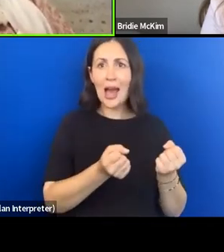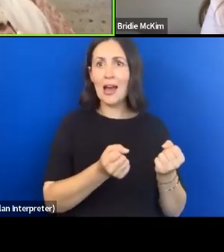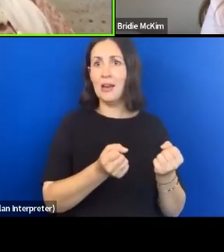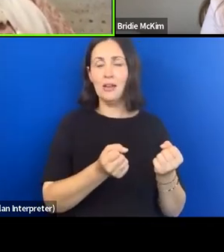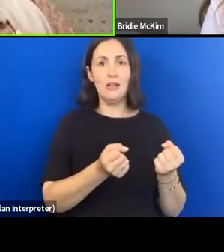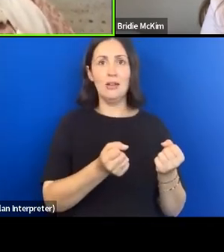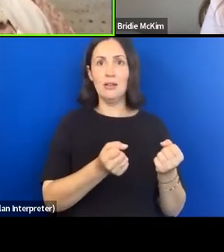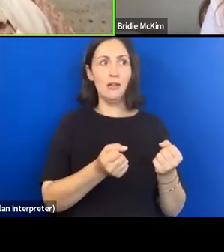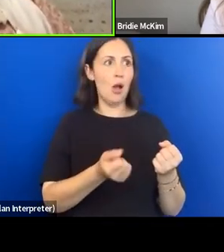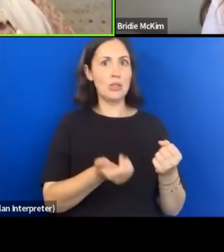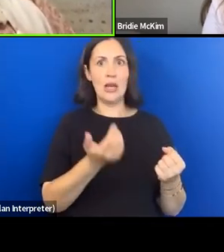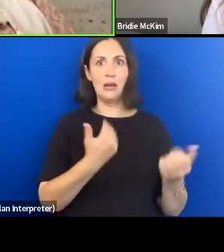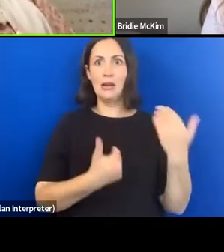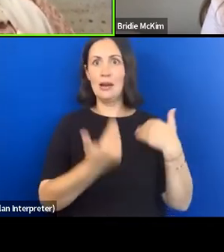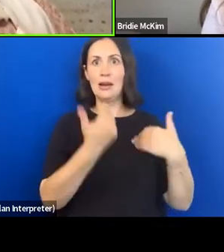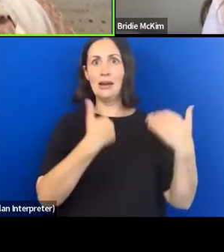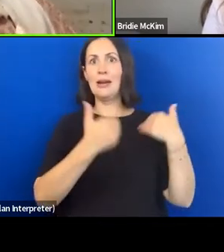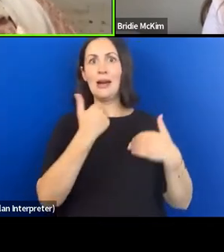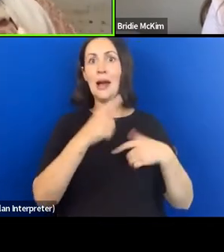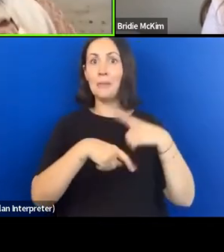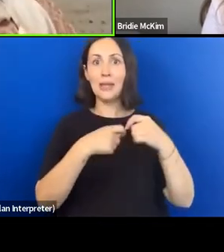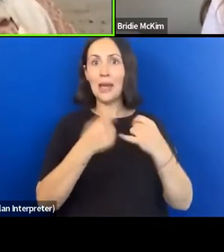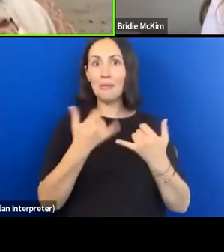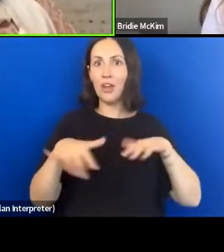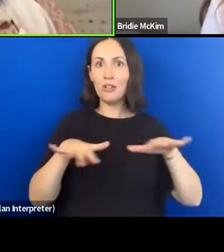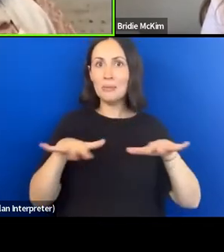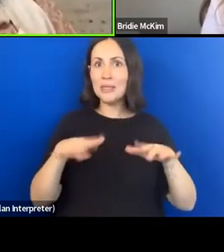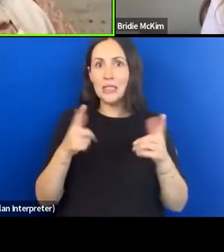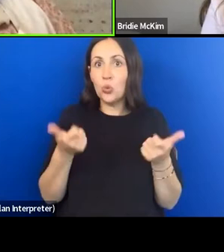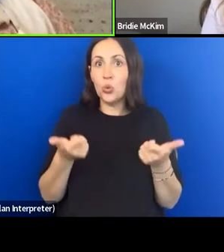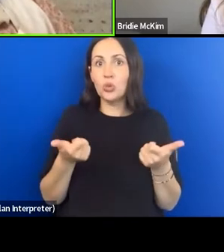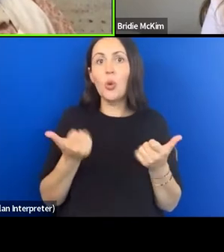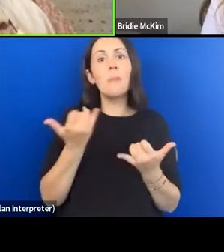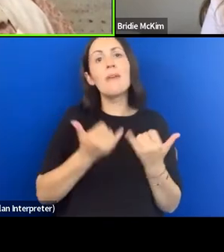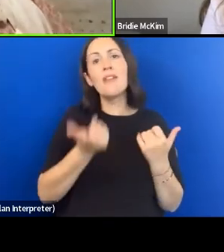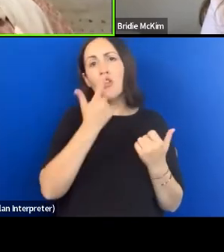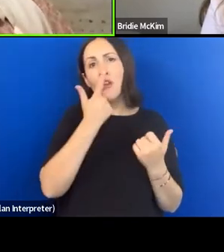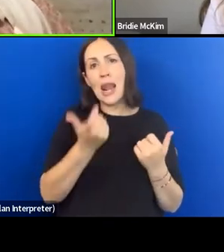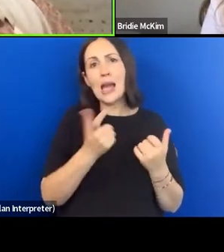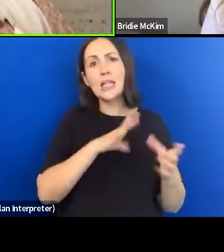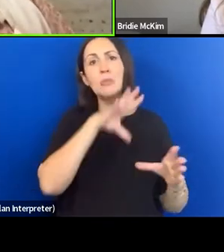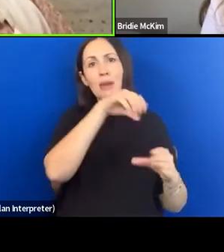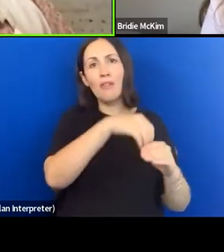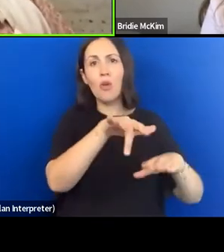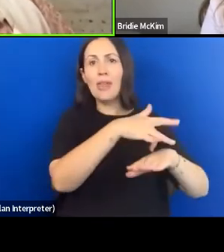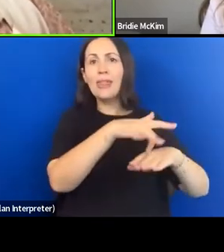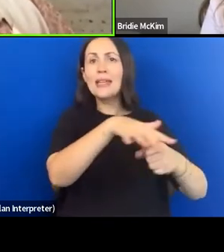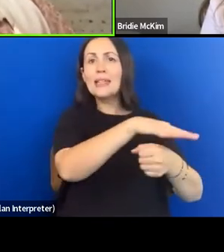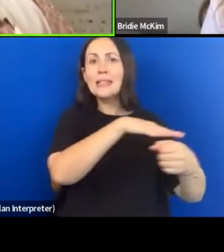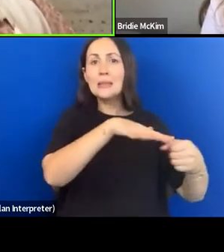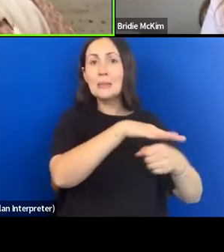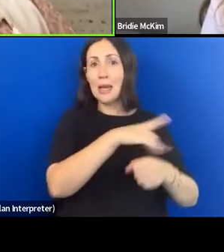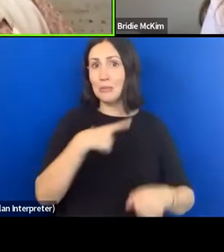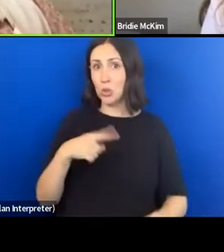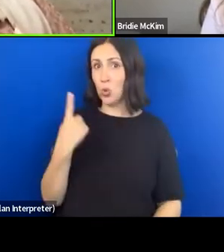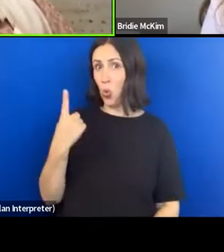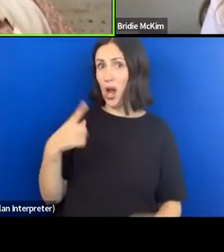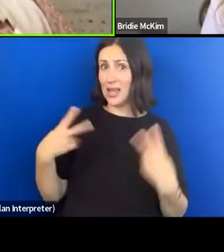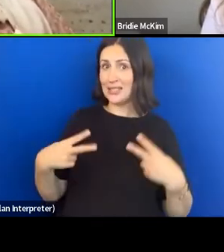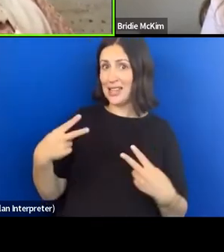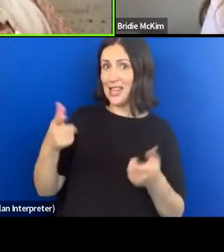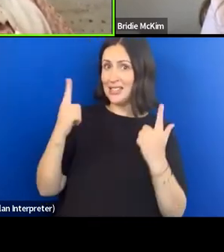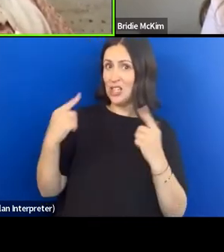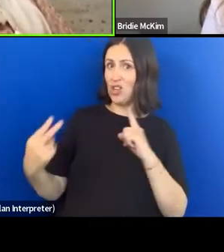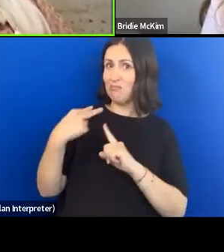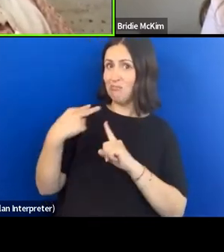being fruitful. So I've been very lucky in that sense that, you